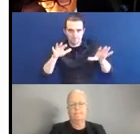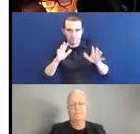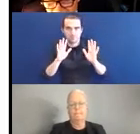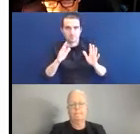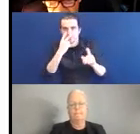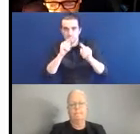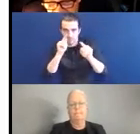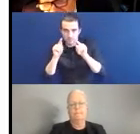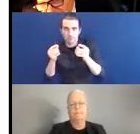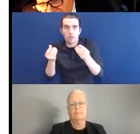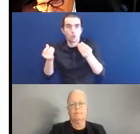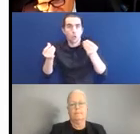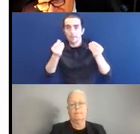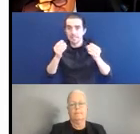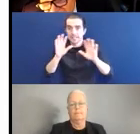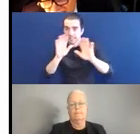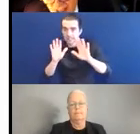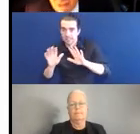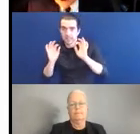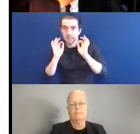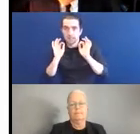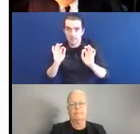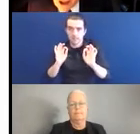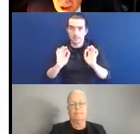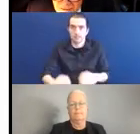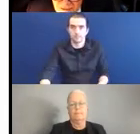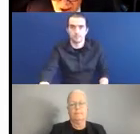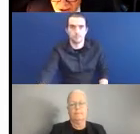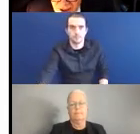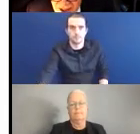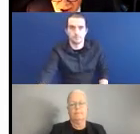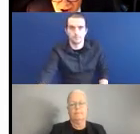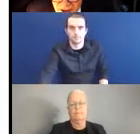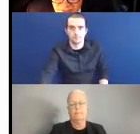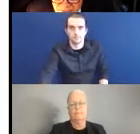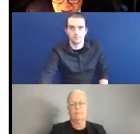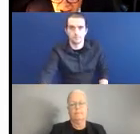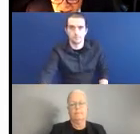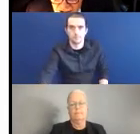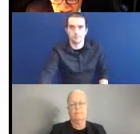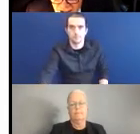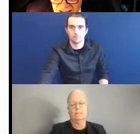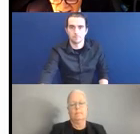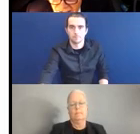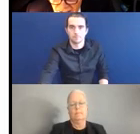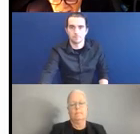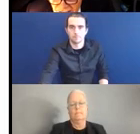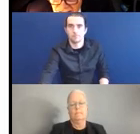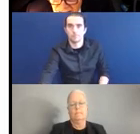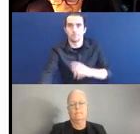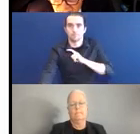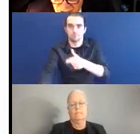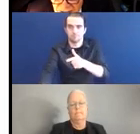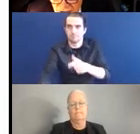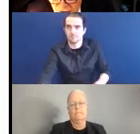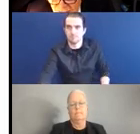so on, is about 2/3 the size of Africa in terms of its economy. Nigeria and South Africa and Egypt